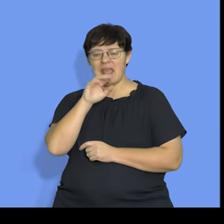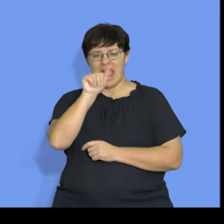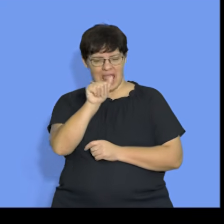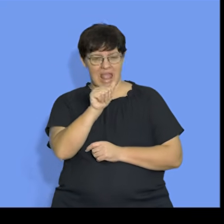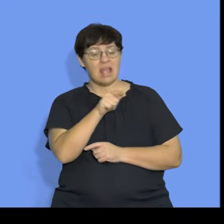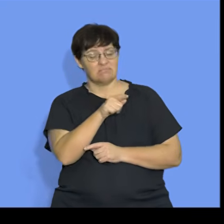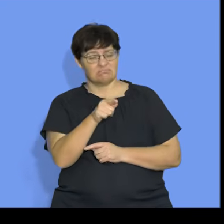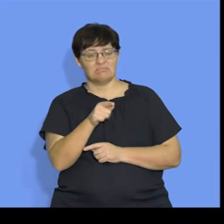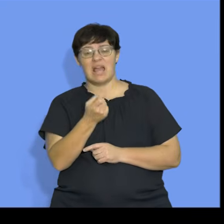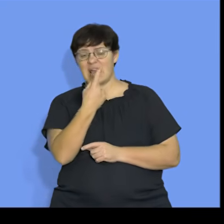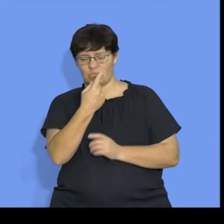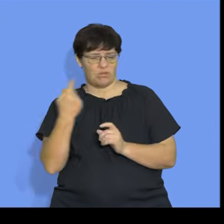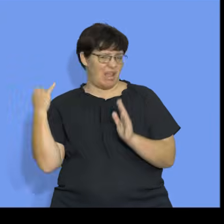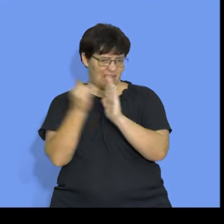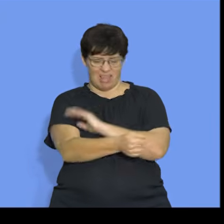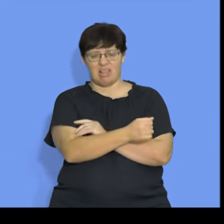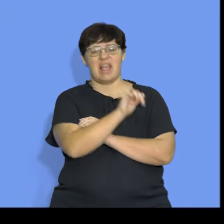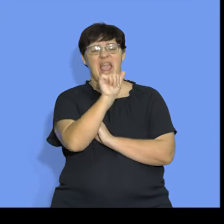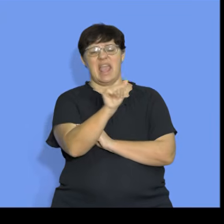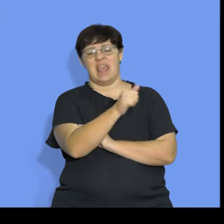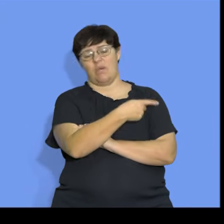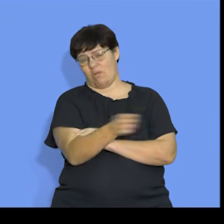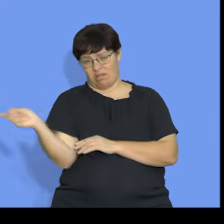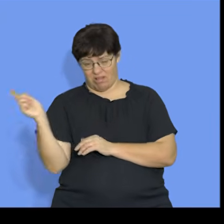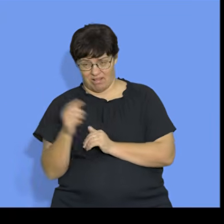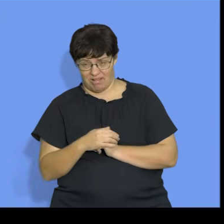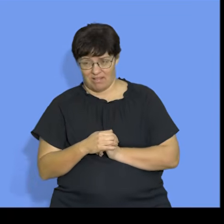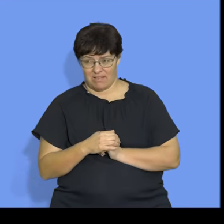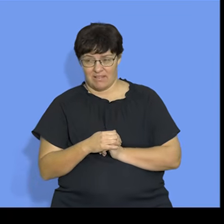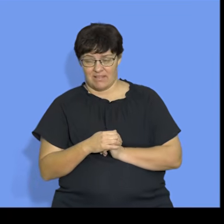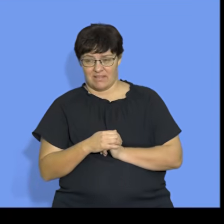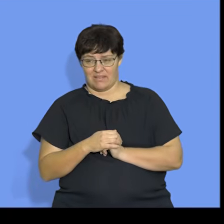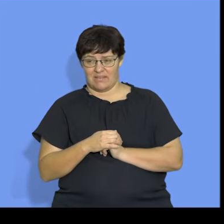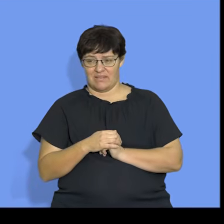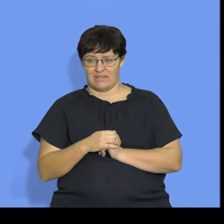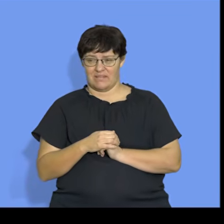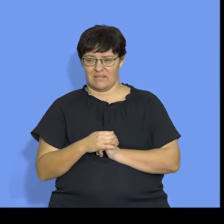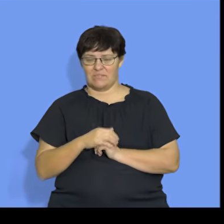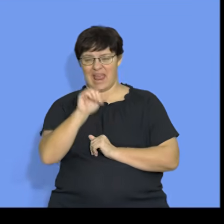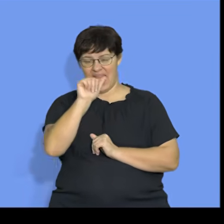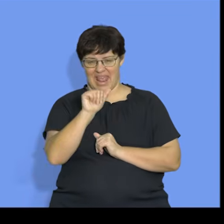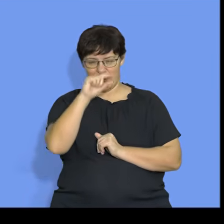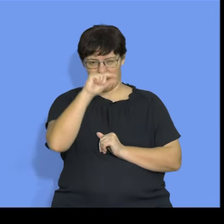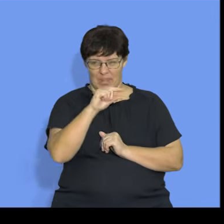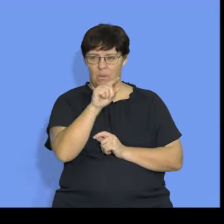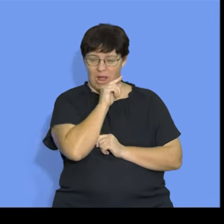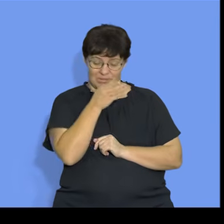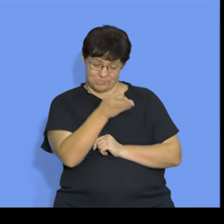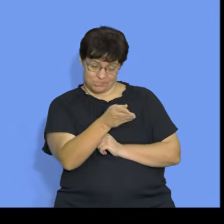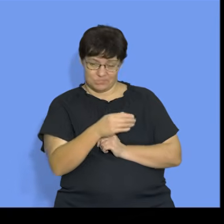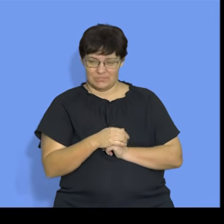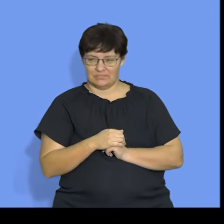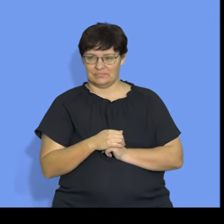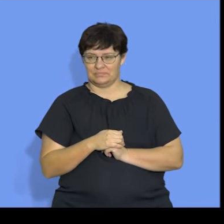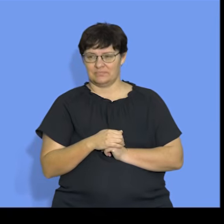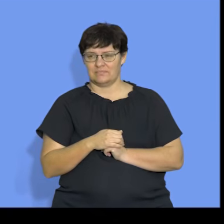the bacteria that was easy to clean, and we used a small a because that was the letter that we